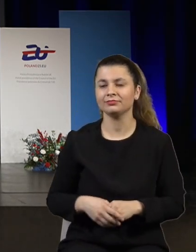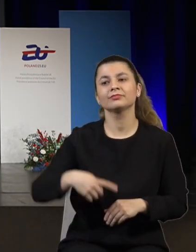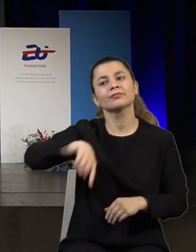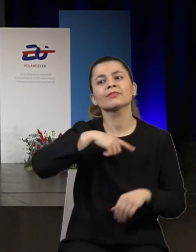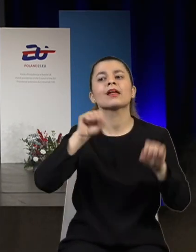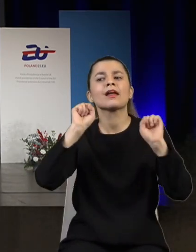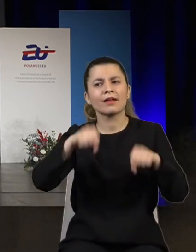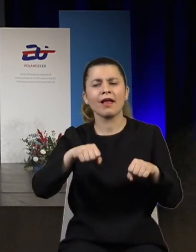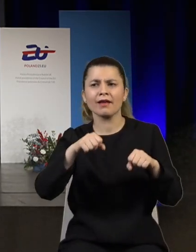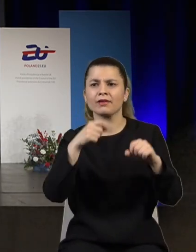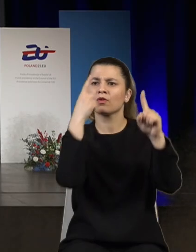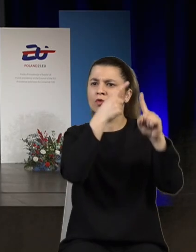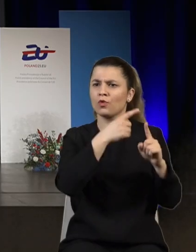transport.